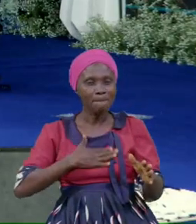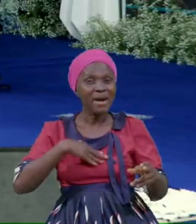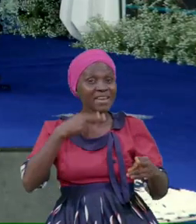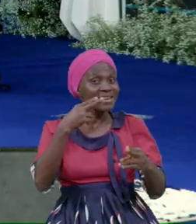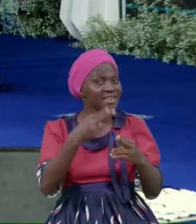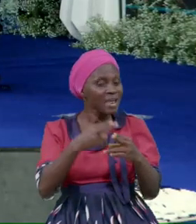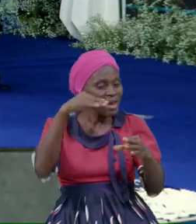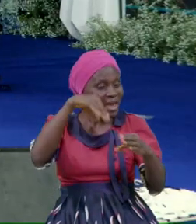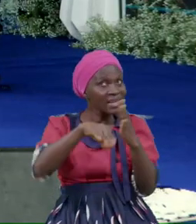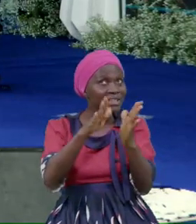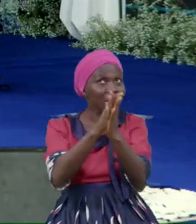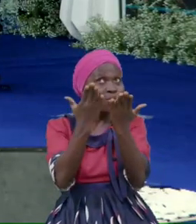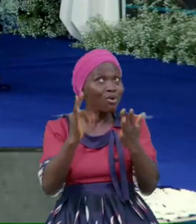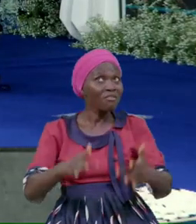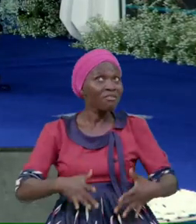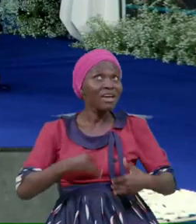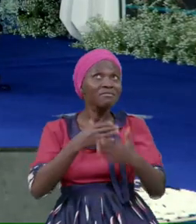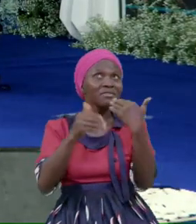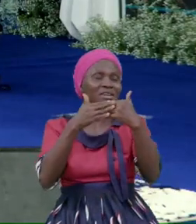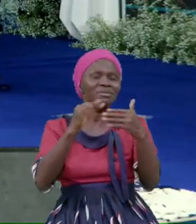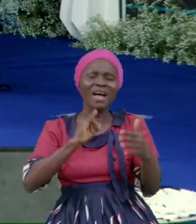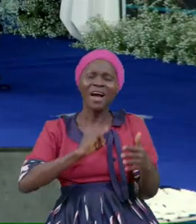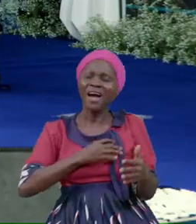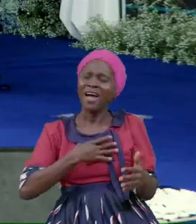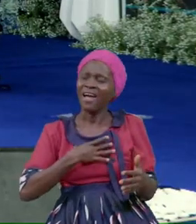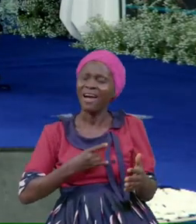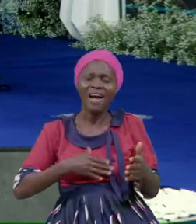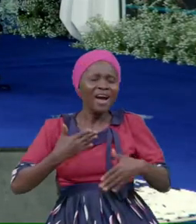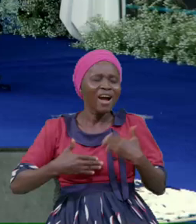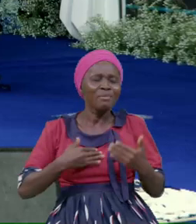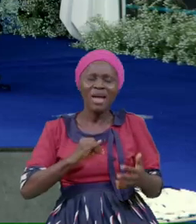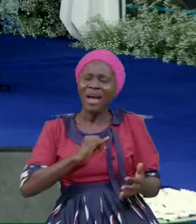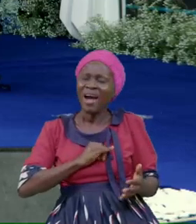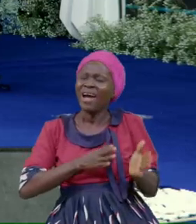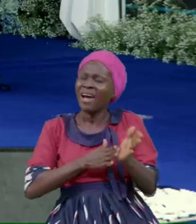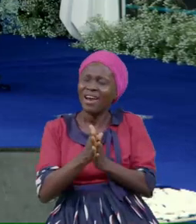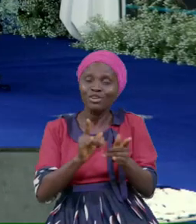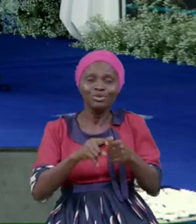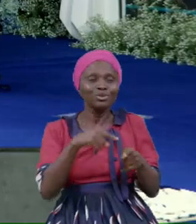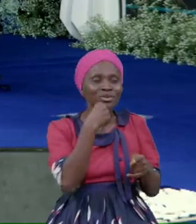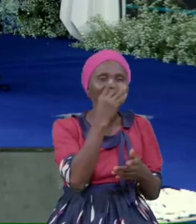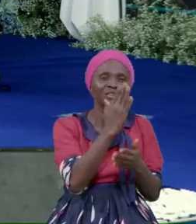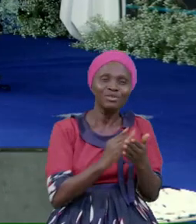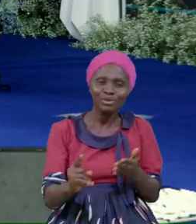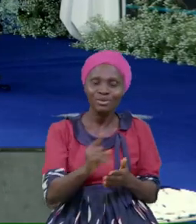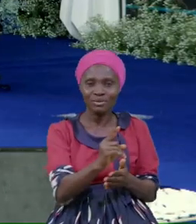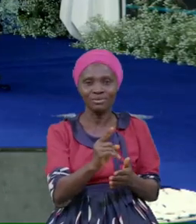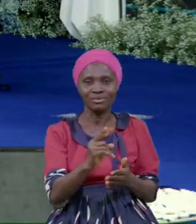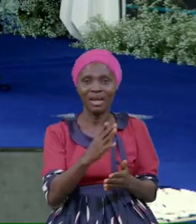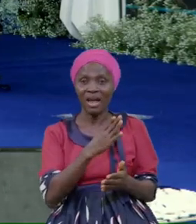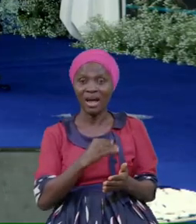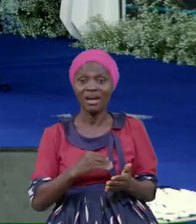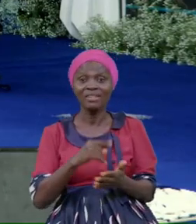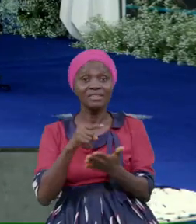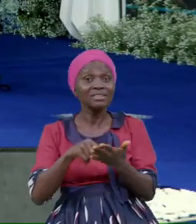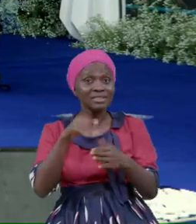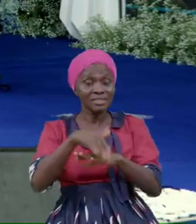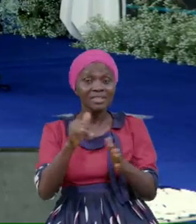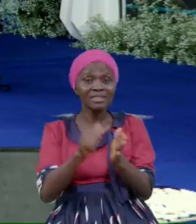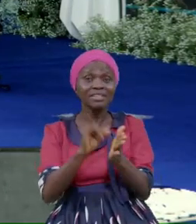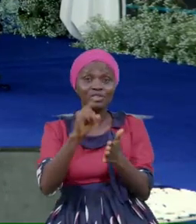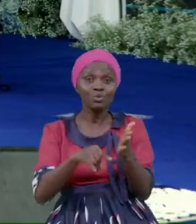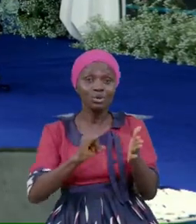I just wanted to tell somebody. Until now, that's what I still do. I still want to